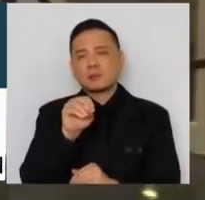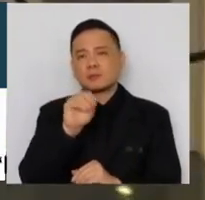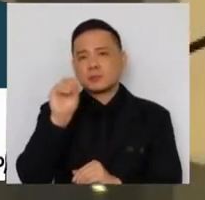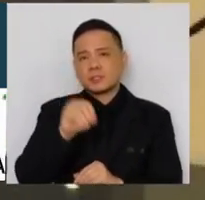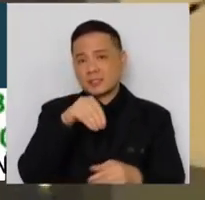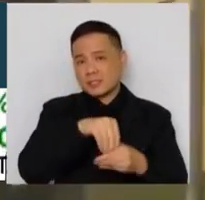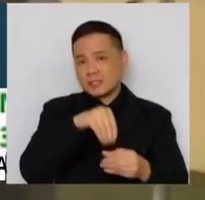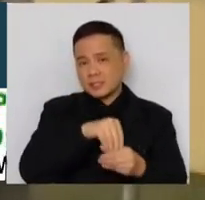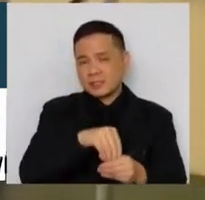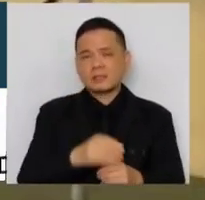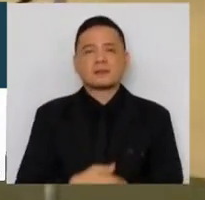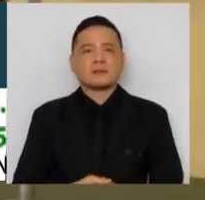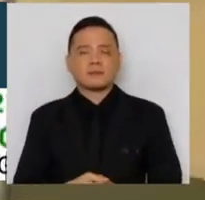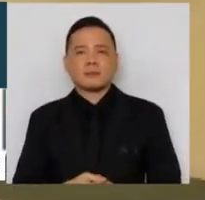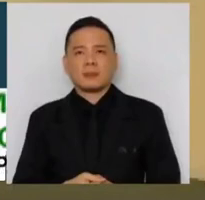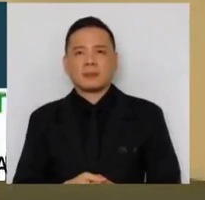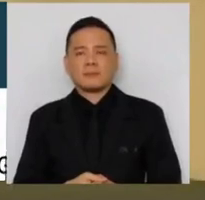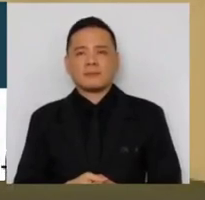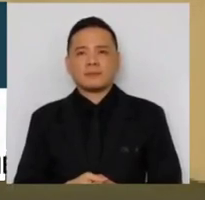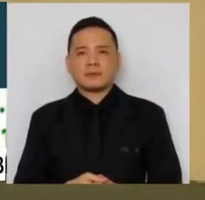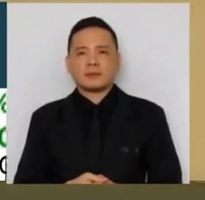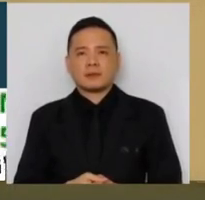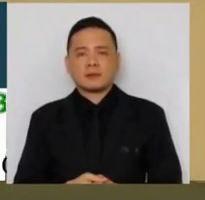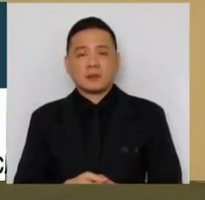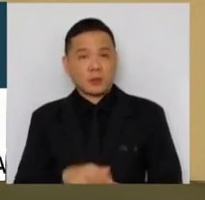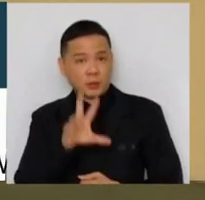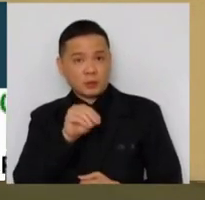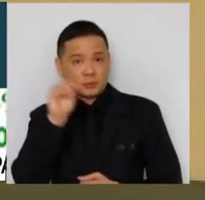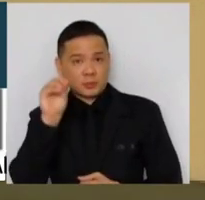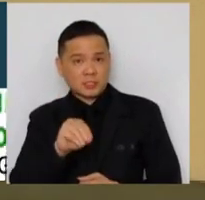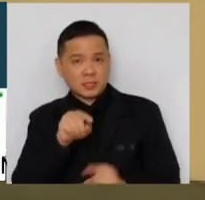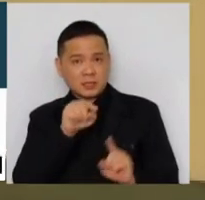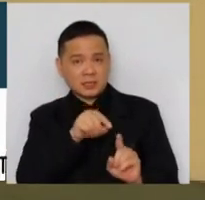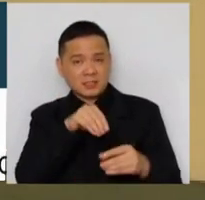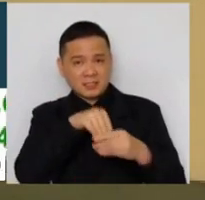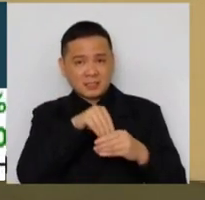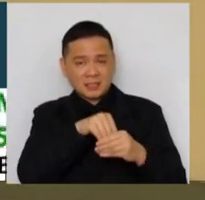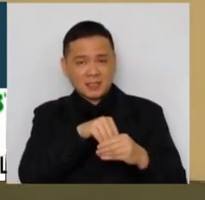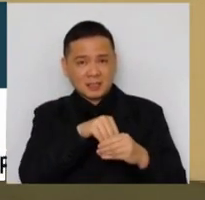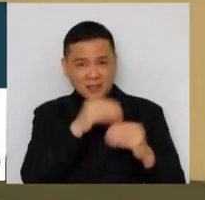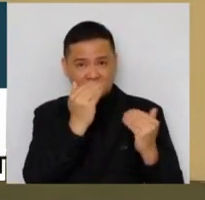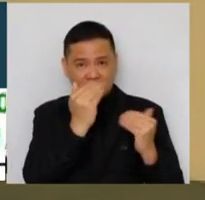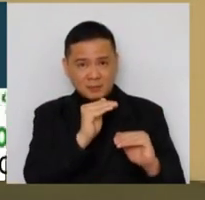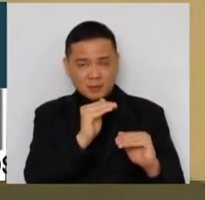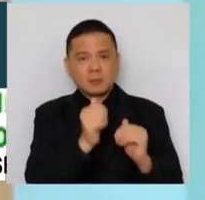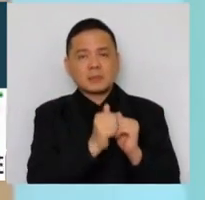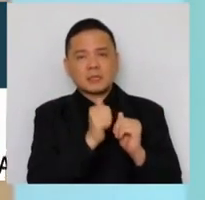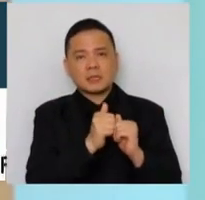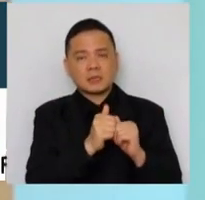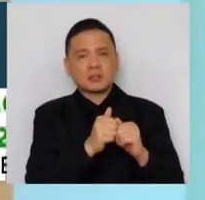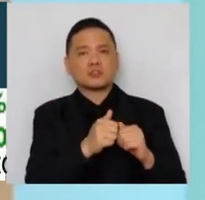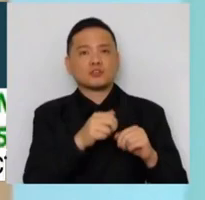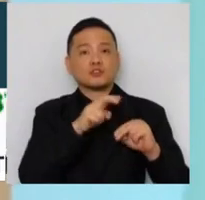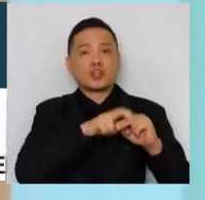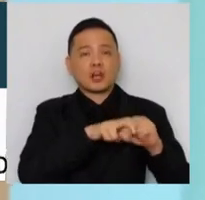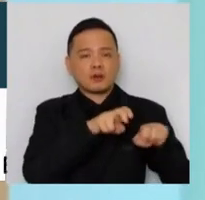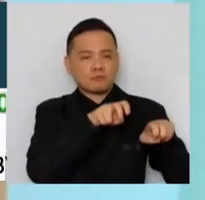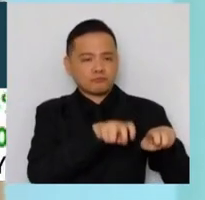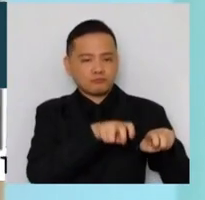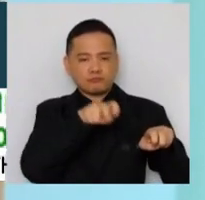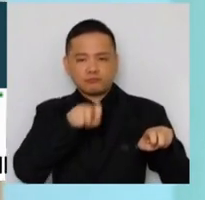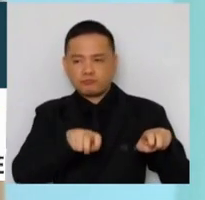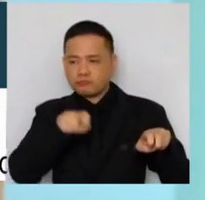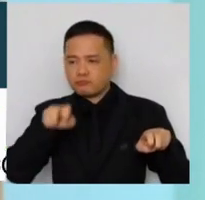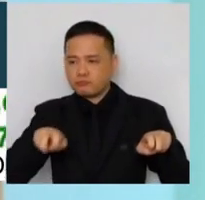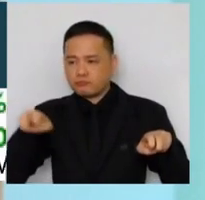under alert level 3. Since it's only 30%, there will be seats in between moviegoers that will be left